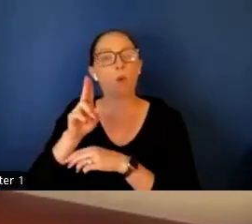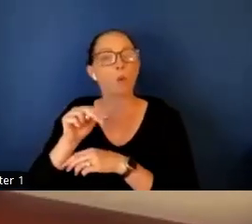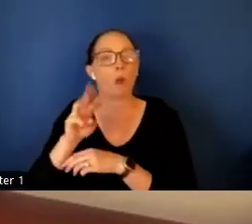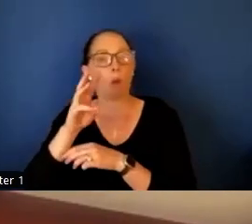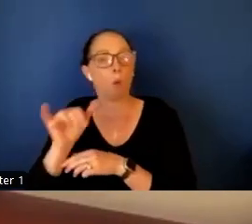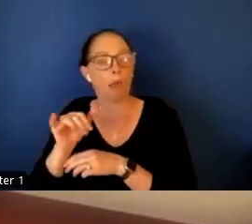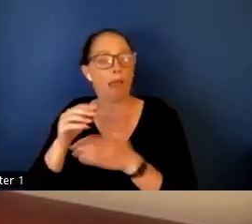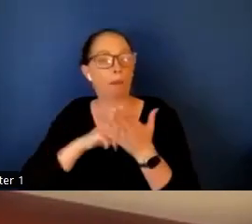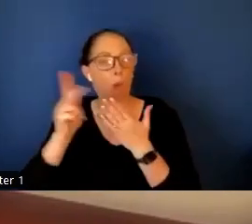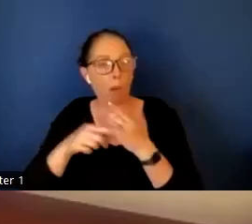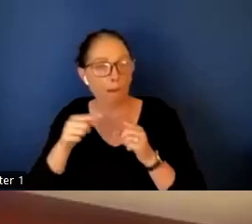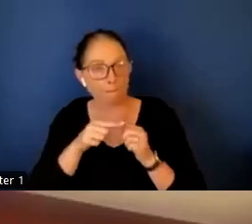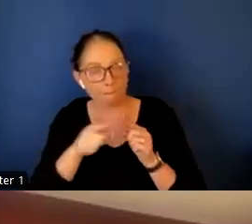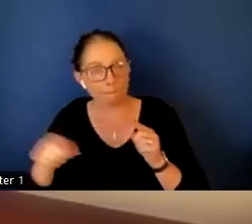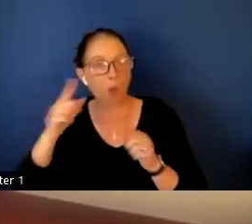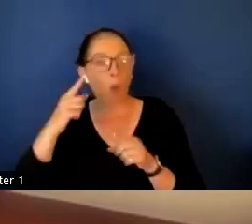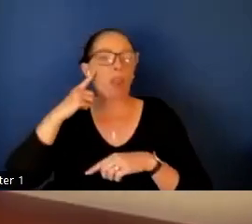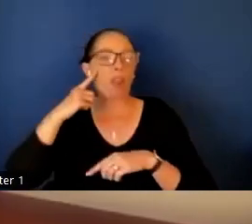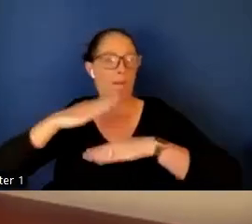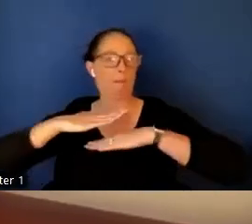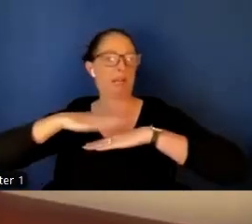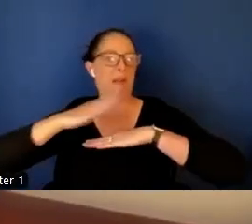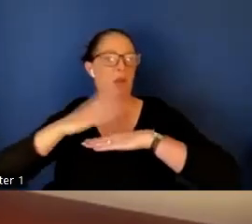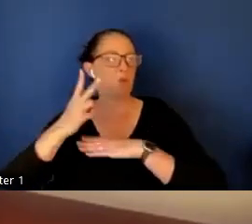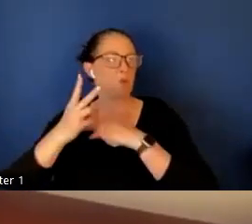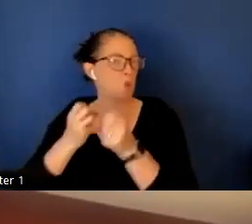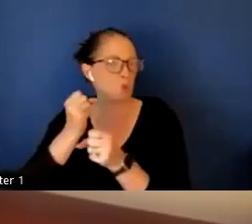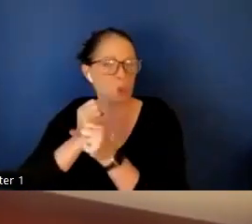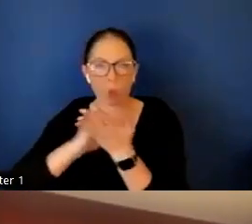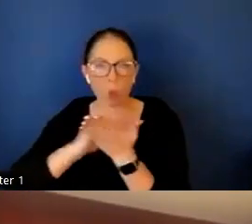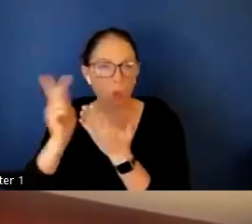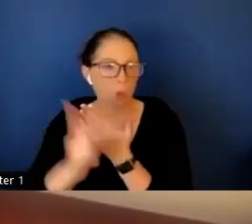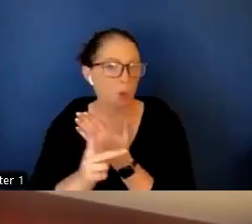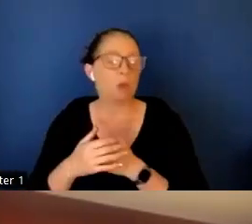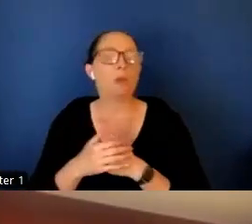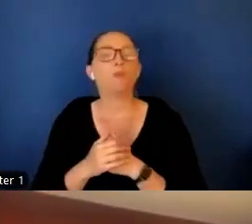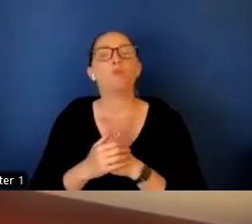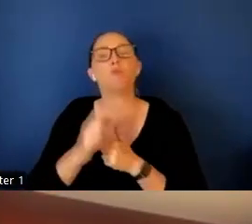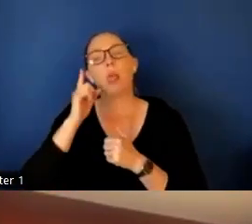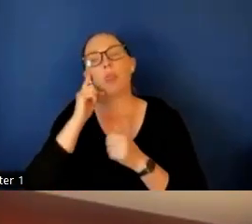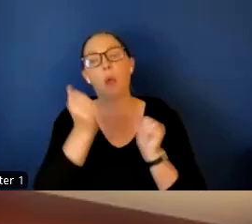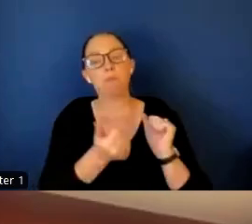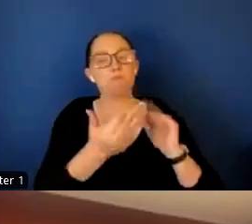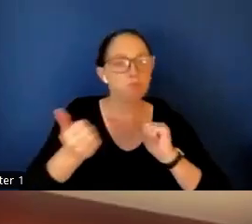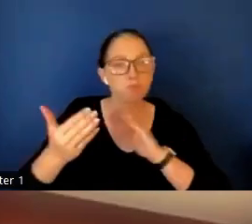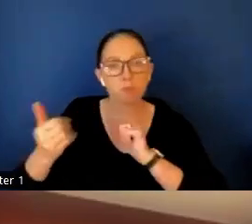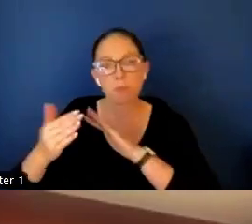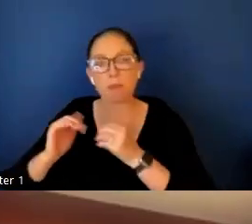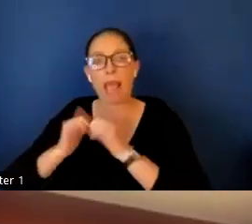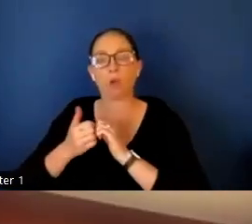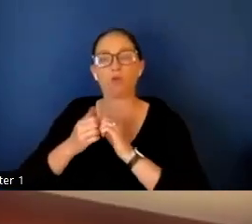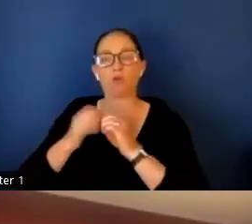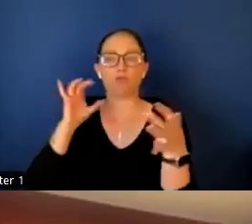program should be 2 years minimum. And we're looking at ways to plug into alternate economies.